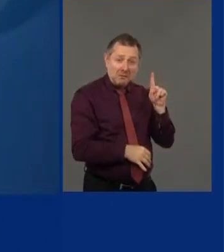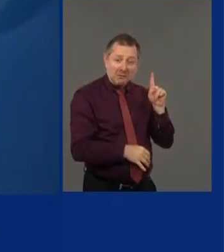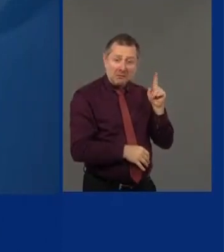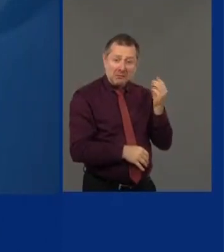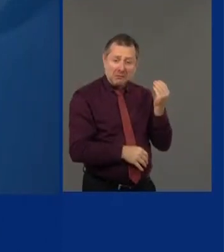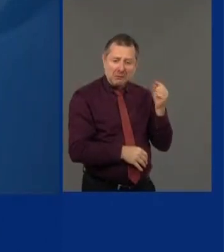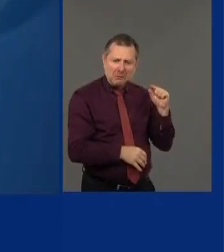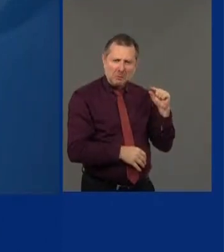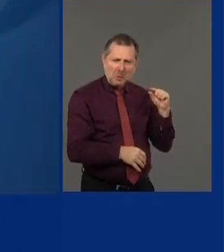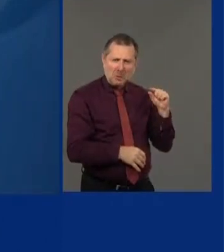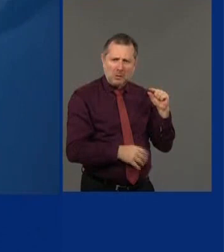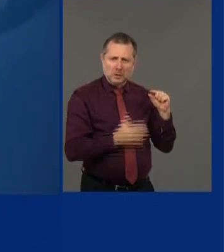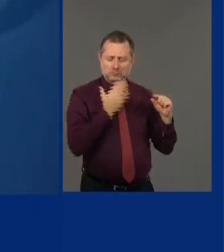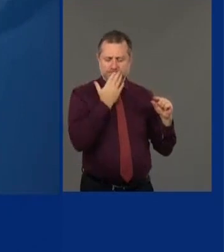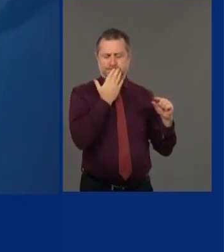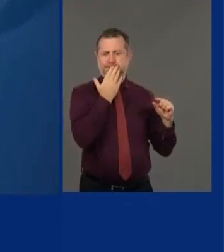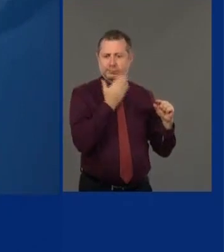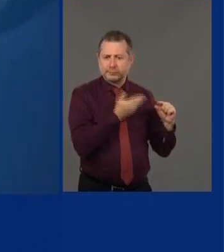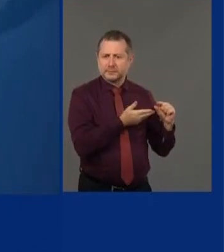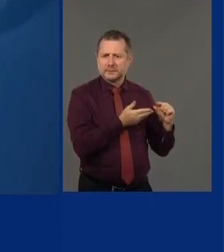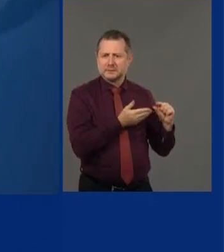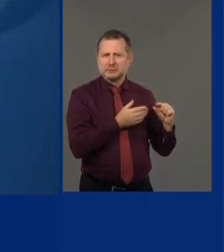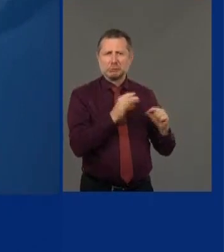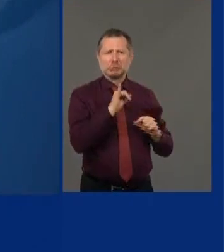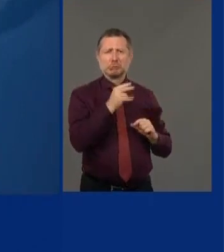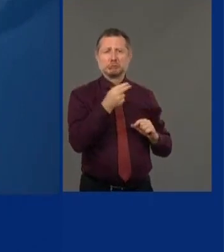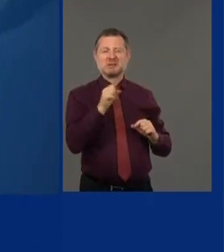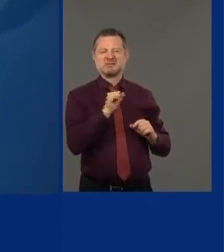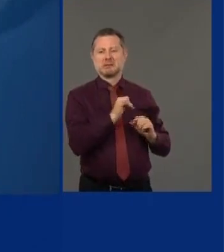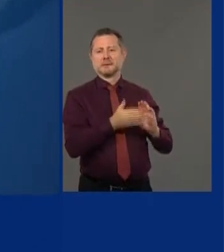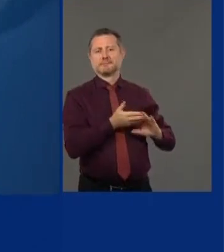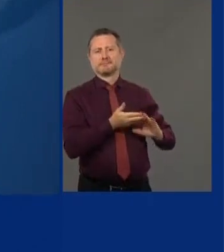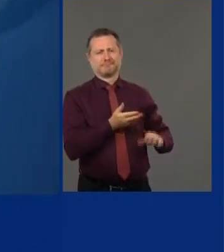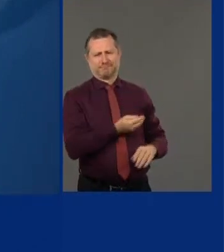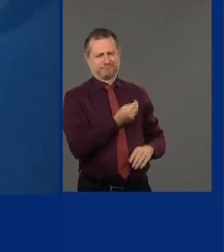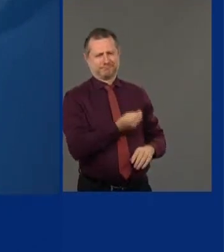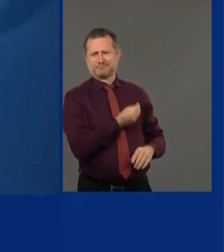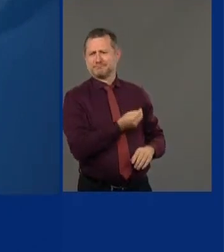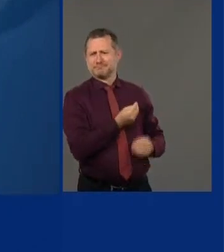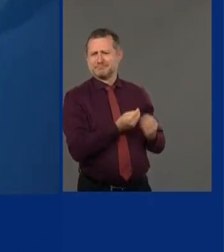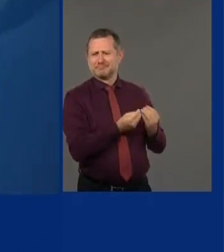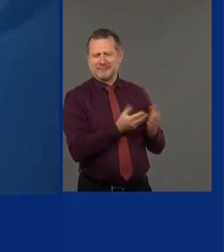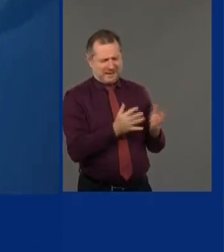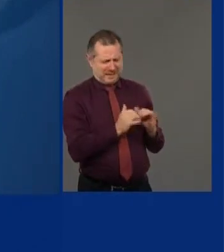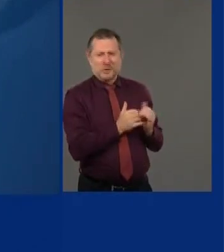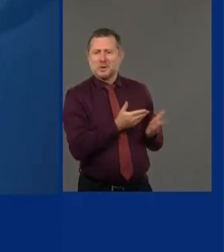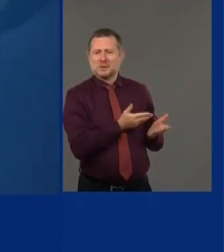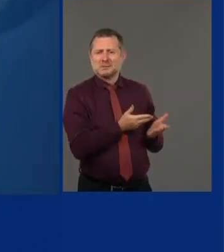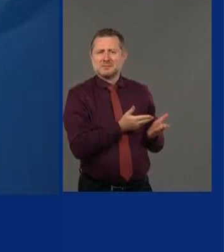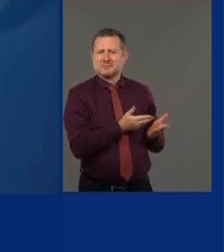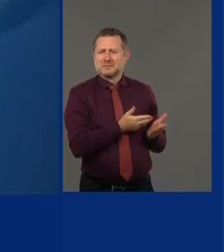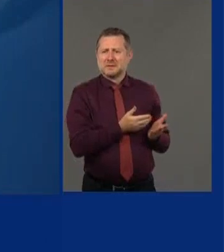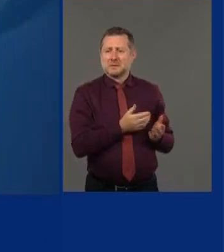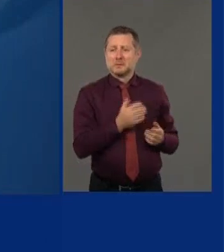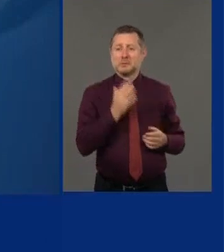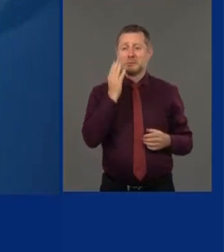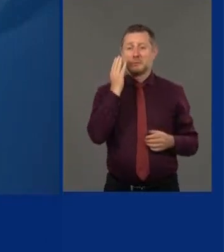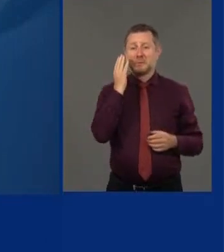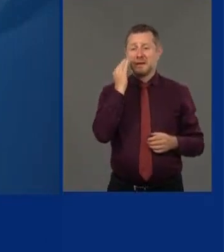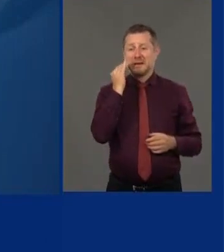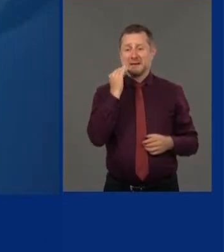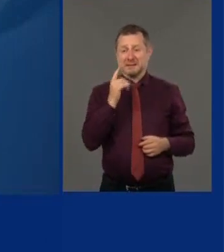and HHS that they operate. How can that be? Because from day one, they told